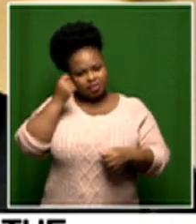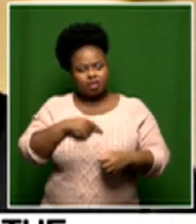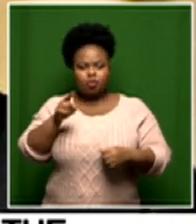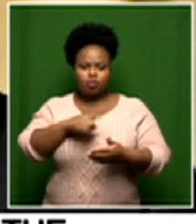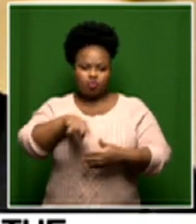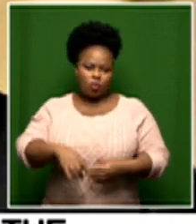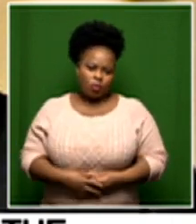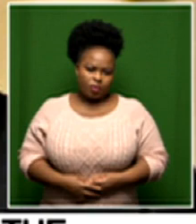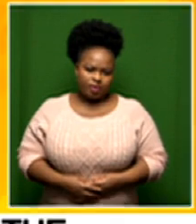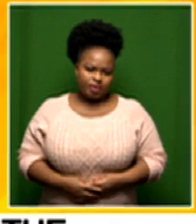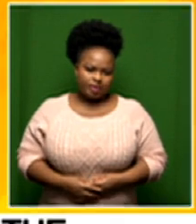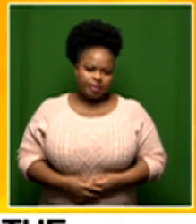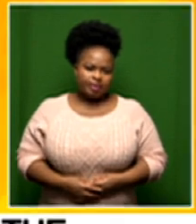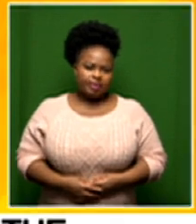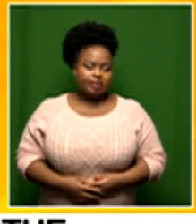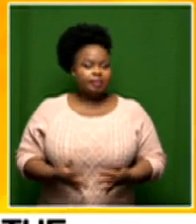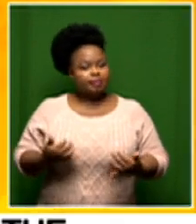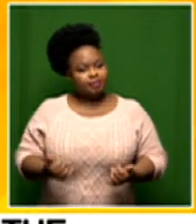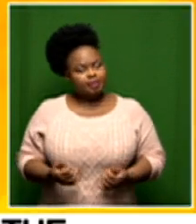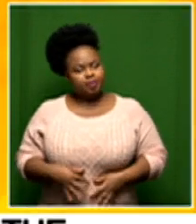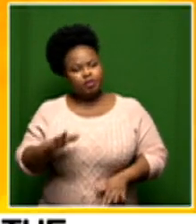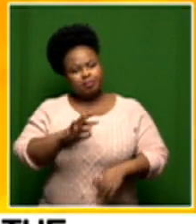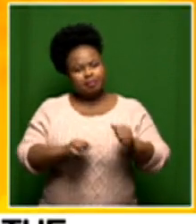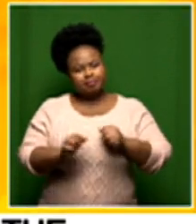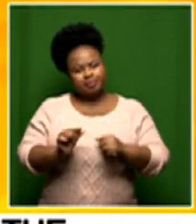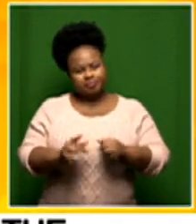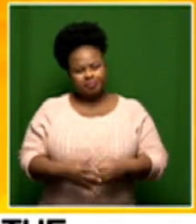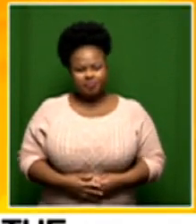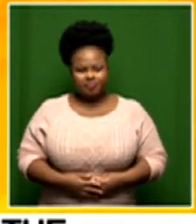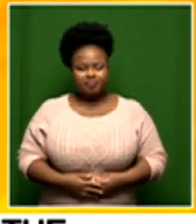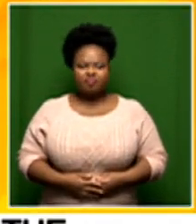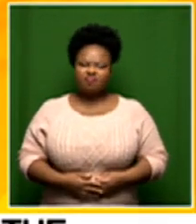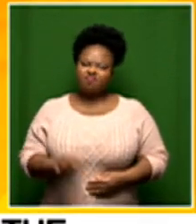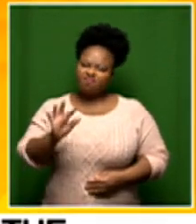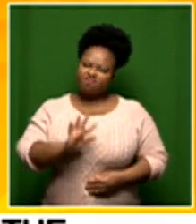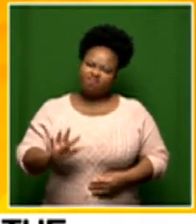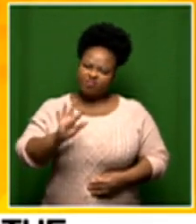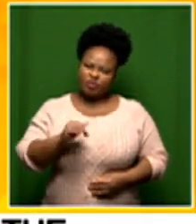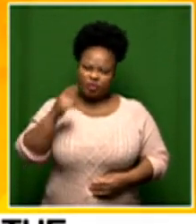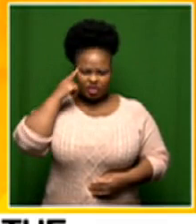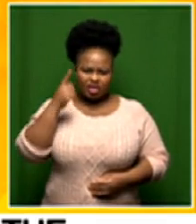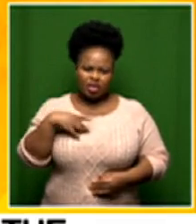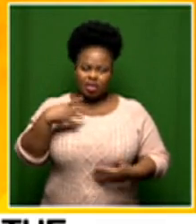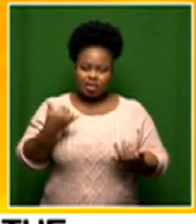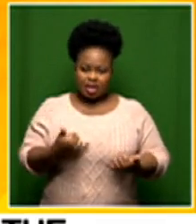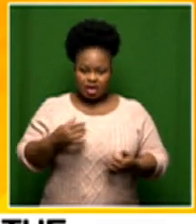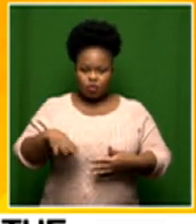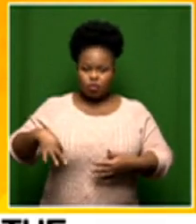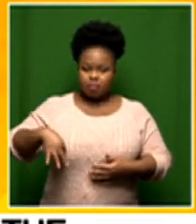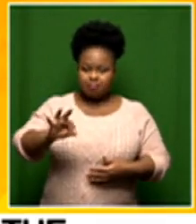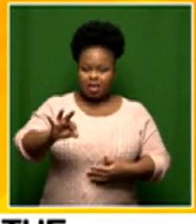as we wind this up, Minister, on average, how much are we looking at paying at this